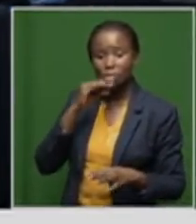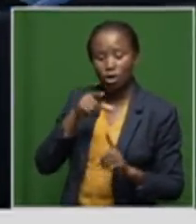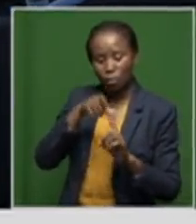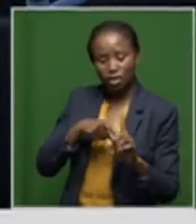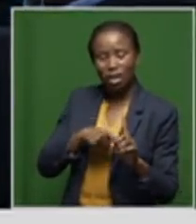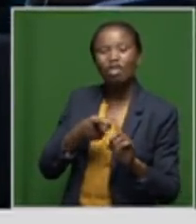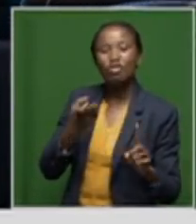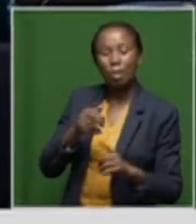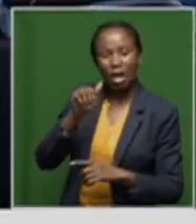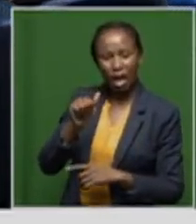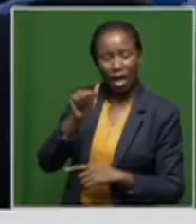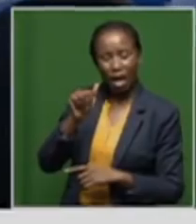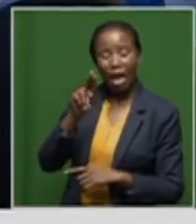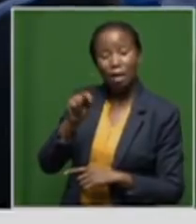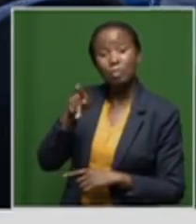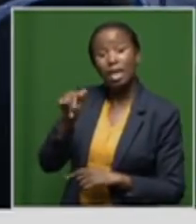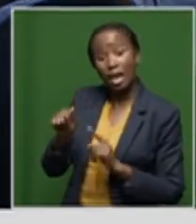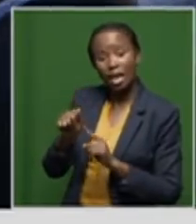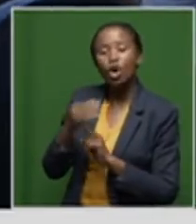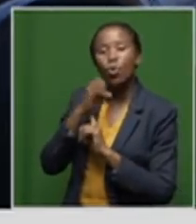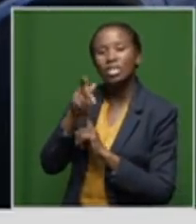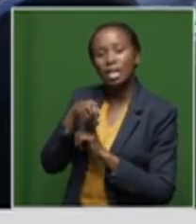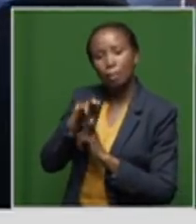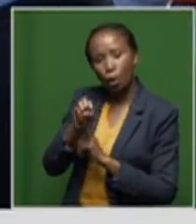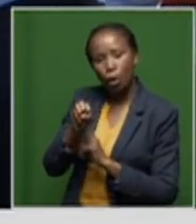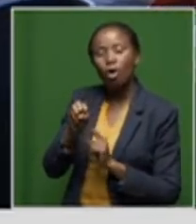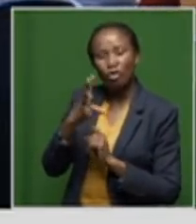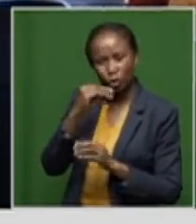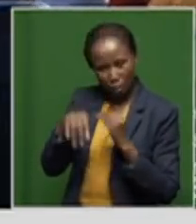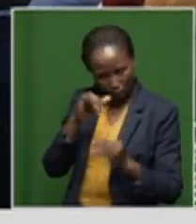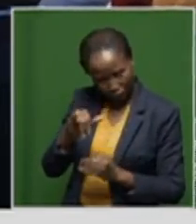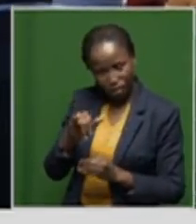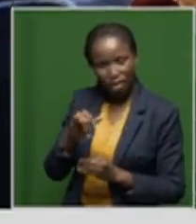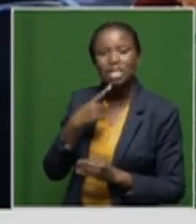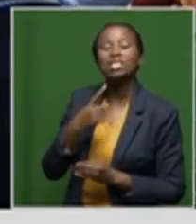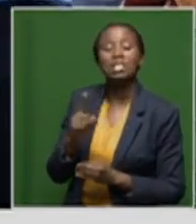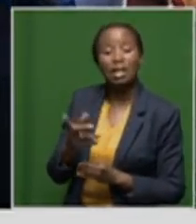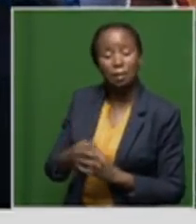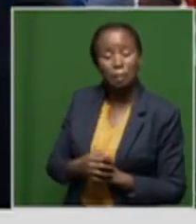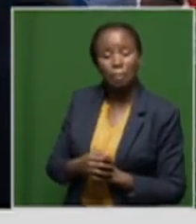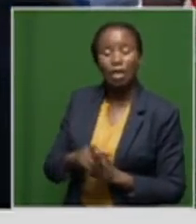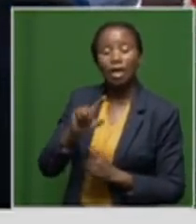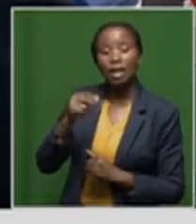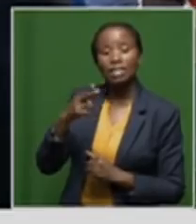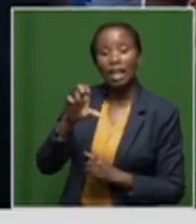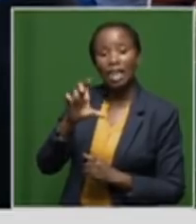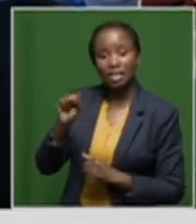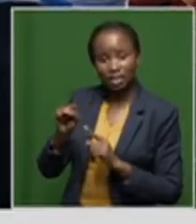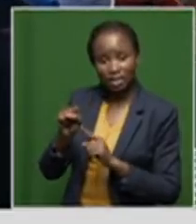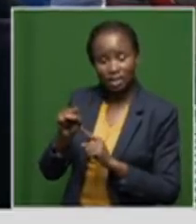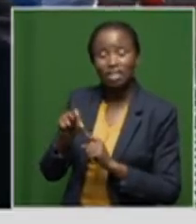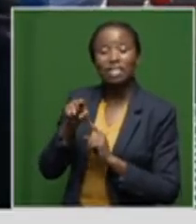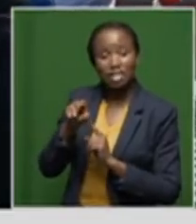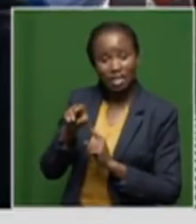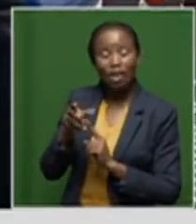spokesperson of the NPA, Mr. Sipho Ngwema, was alluding to a few moments ago, basically saying that Thales took a stance